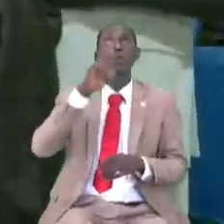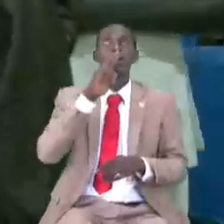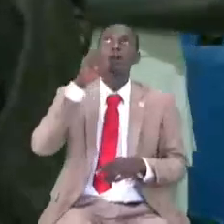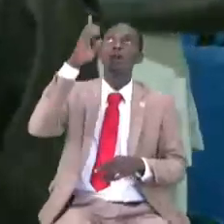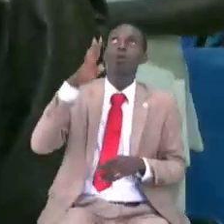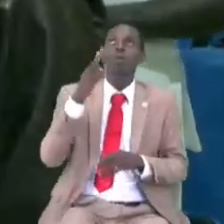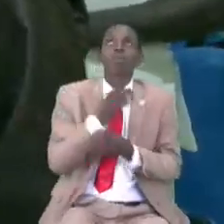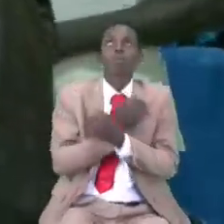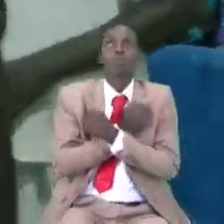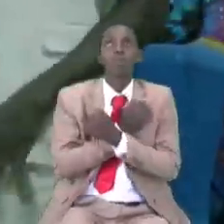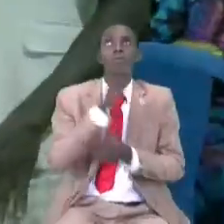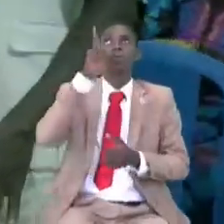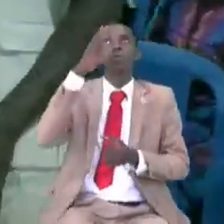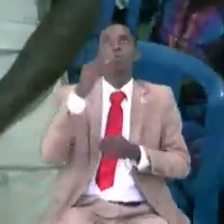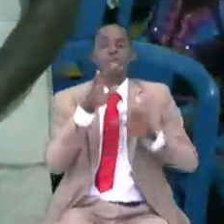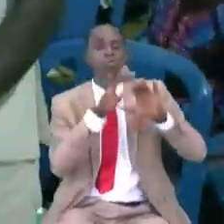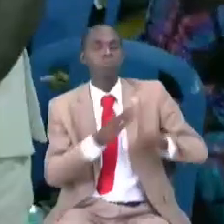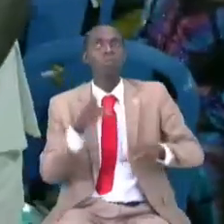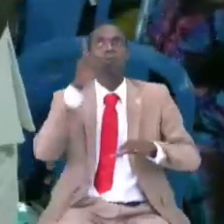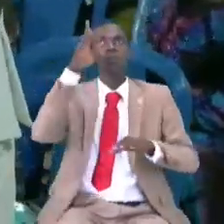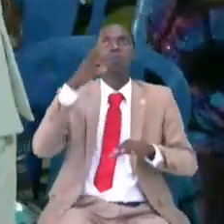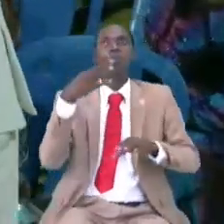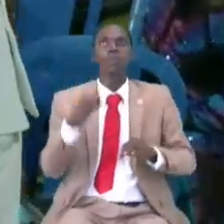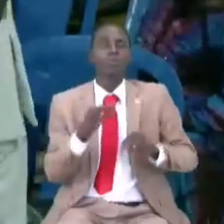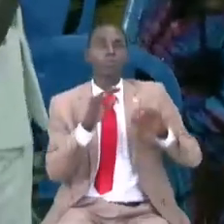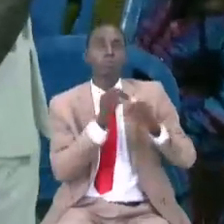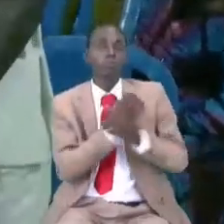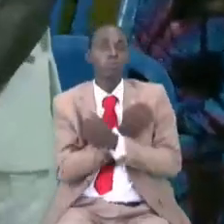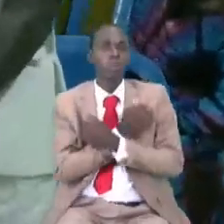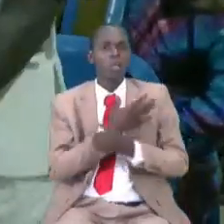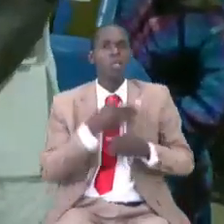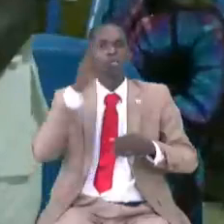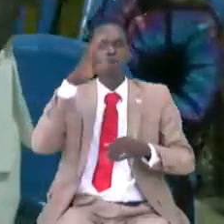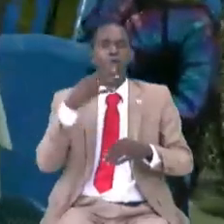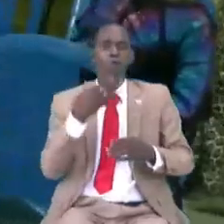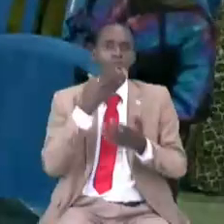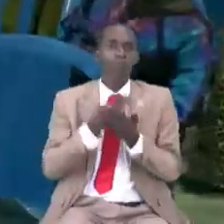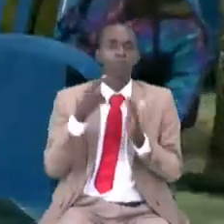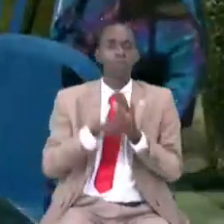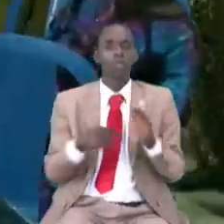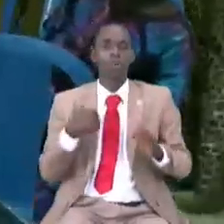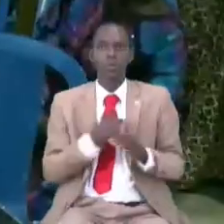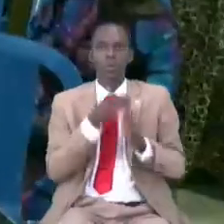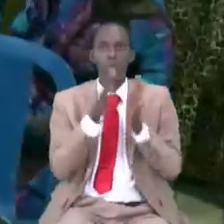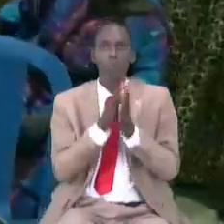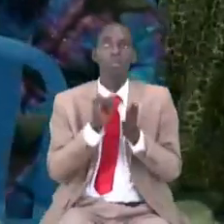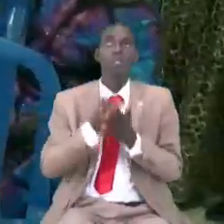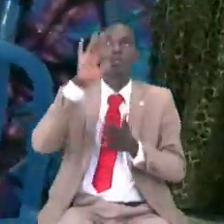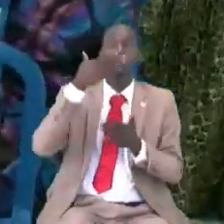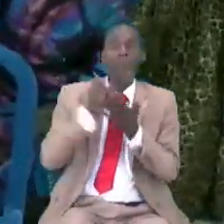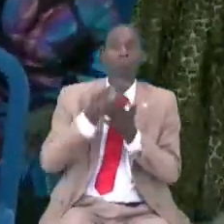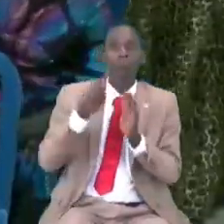of goodness, and we pray that your goodness, your mercy, and your peace will reign in our lives, in